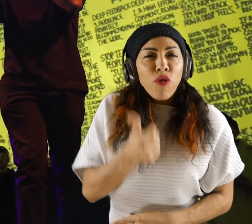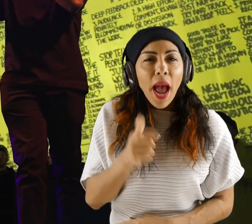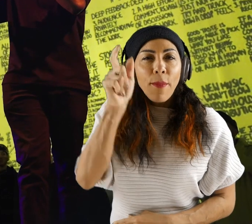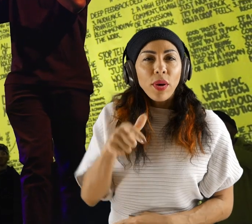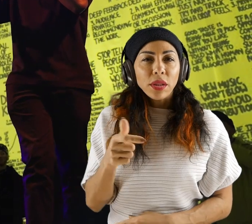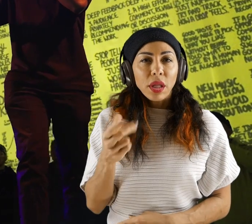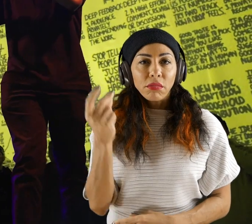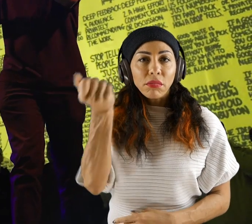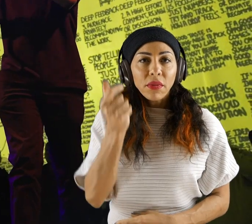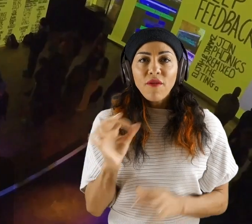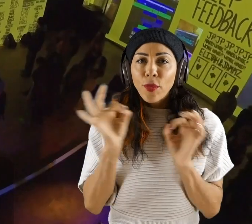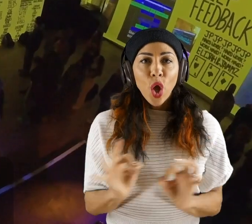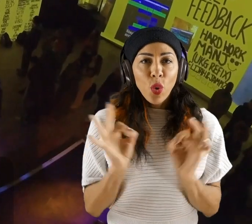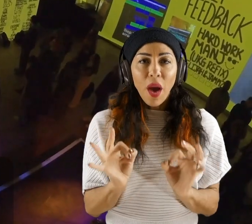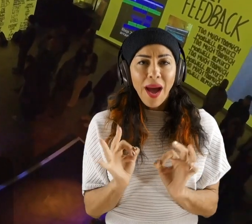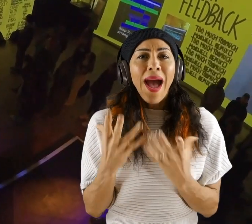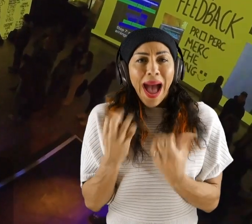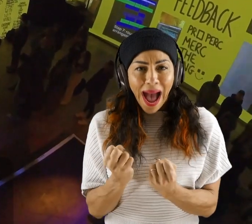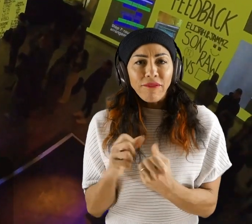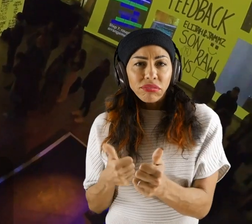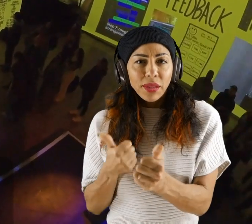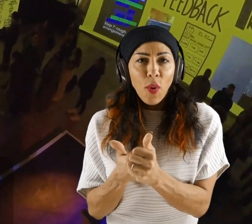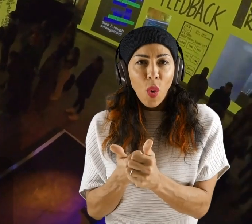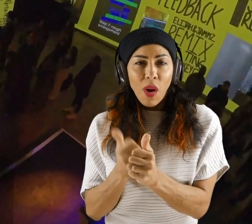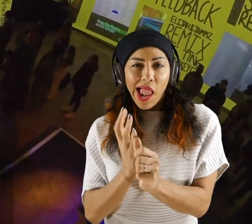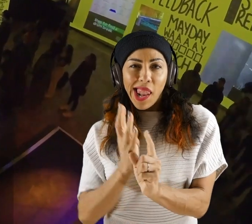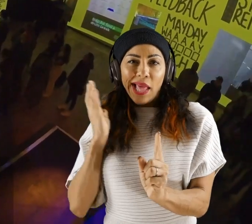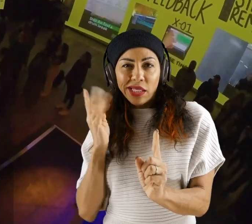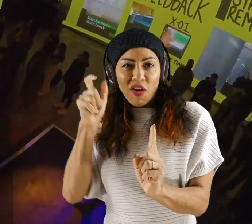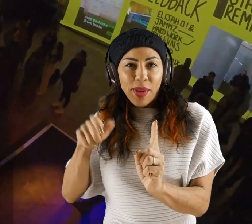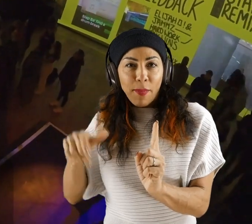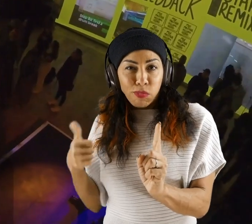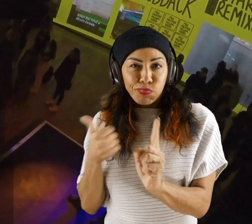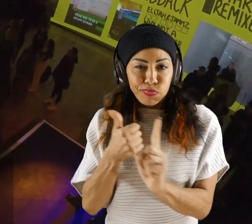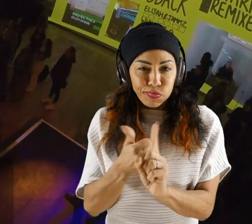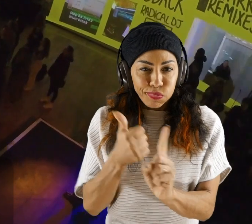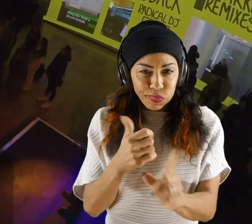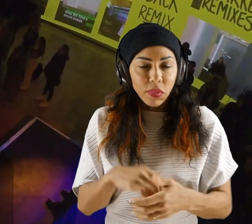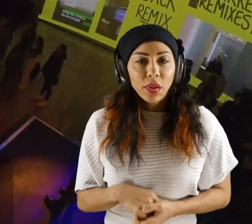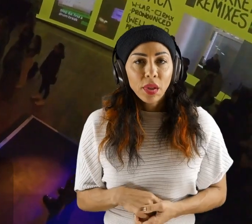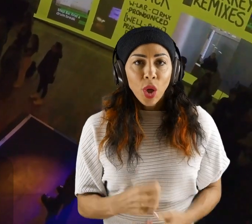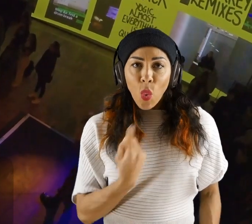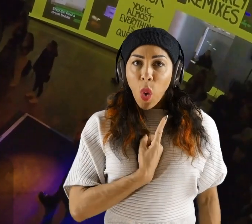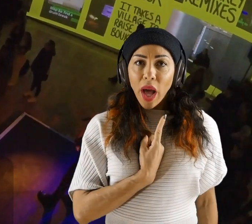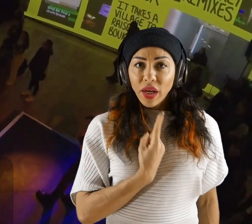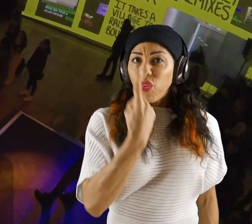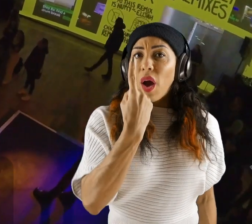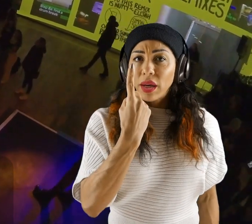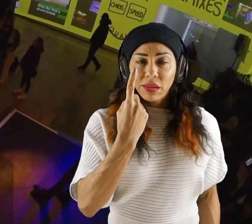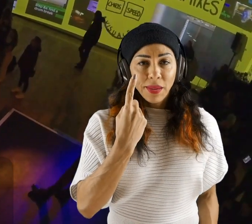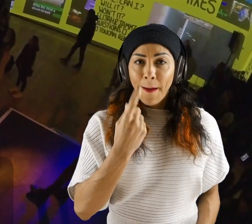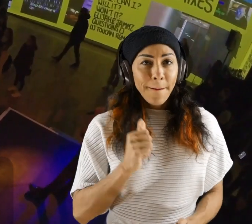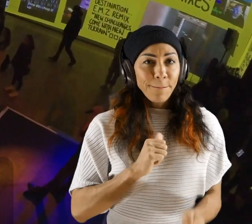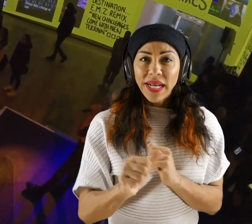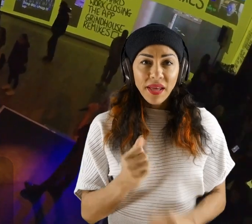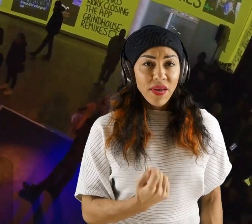of people. One of one, greater than number one. This is, I guess, something I'm not